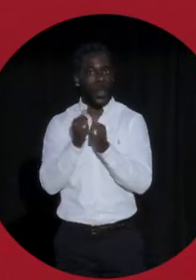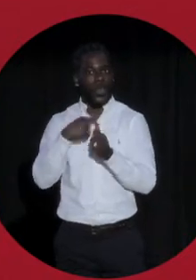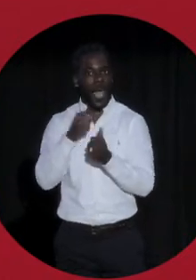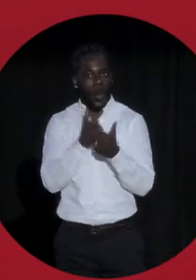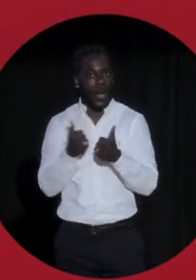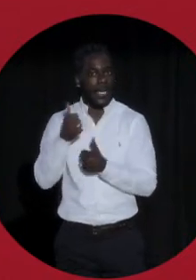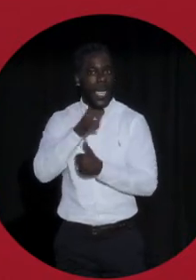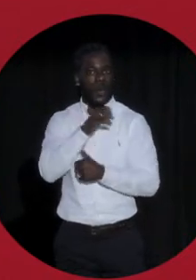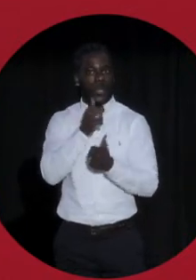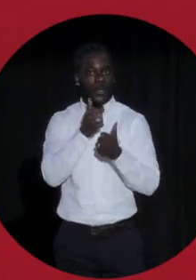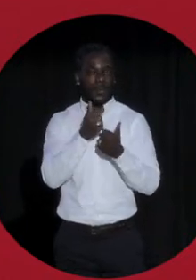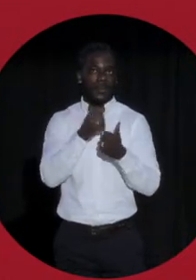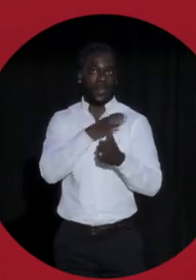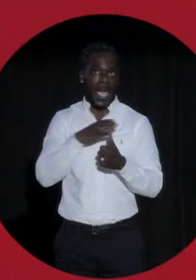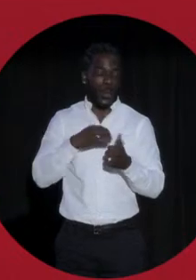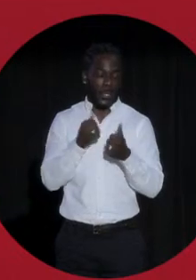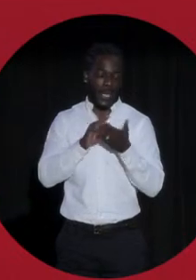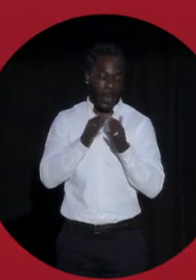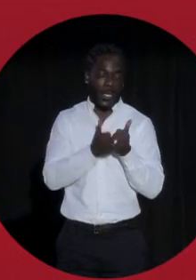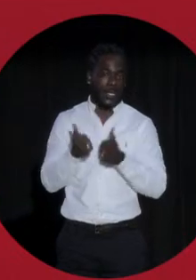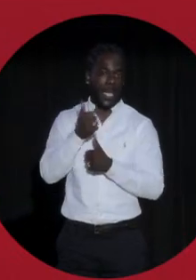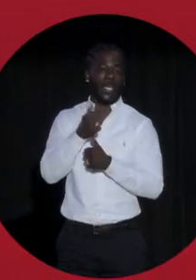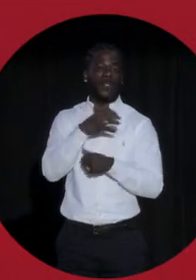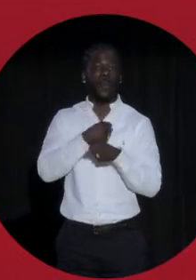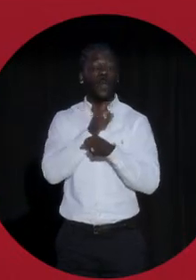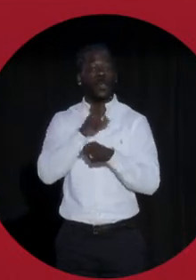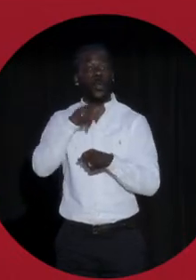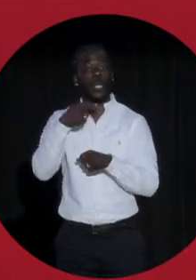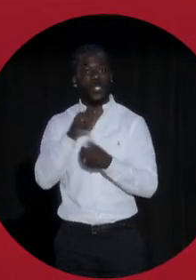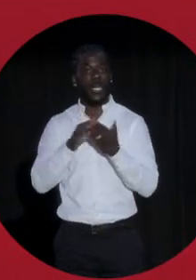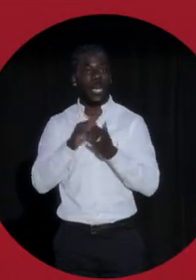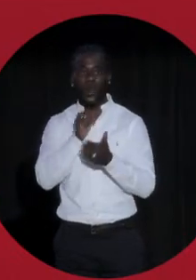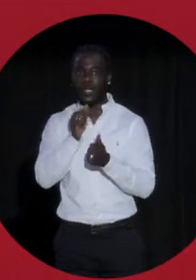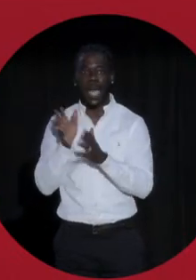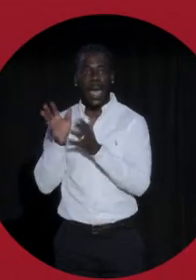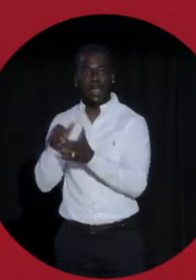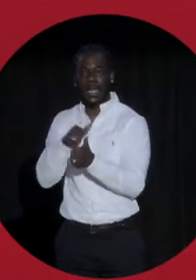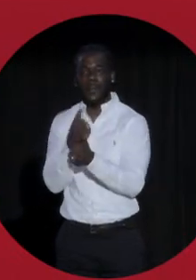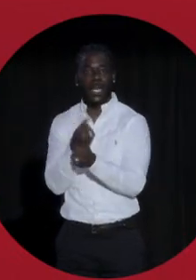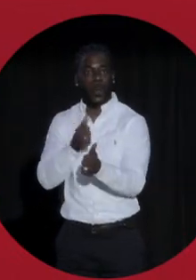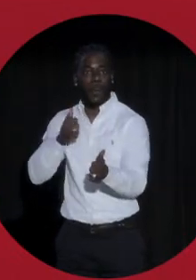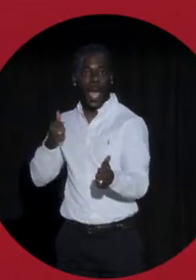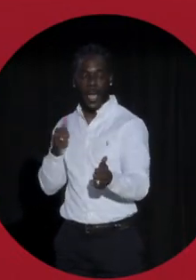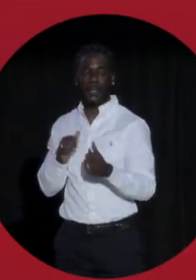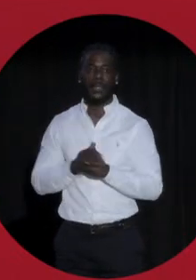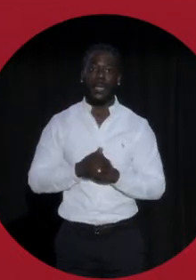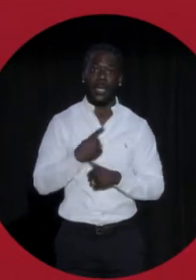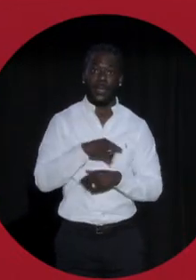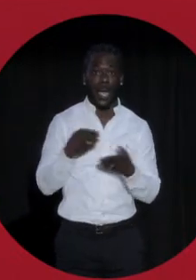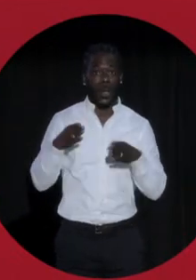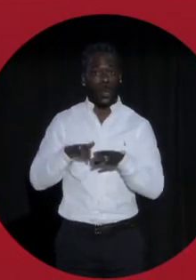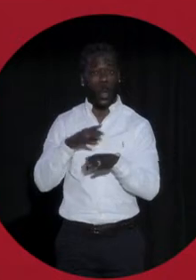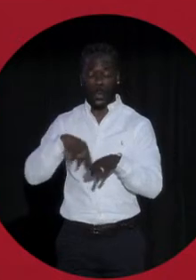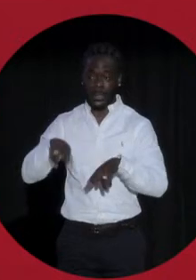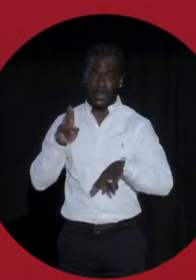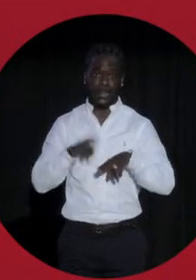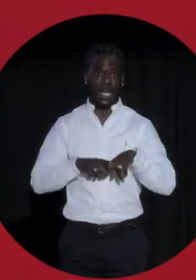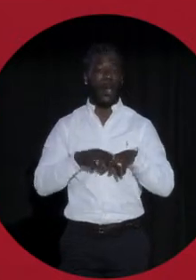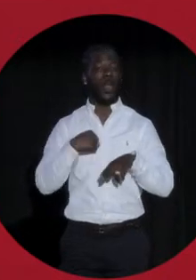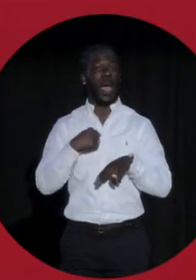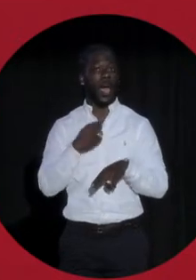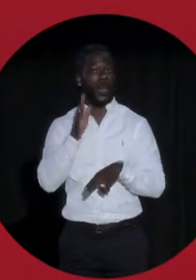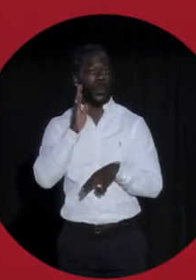council members to ensure Prince George's County doesn't leave anyone behind. As I close and take my seat, I